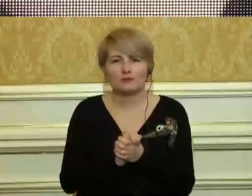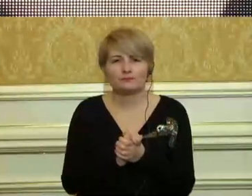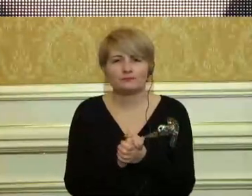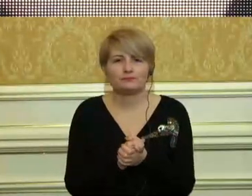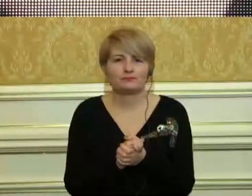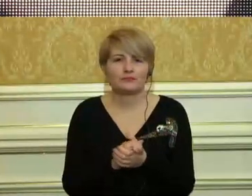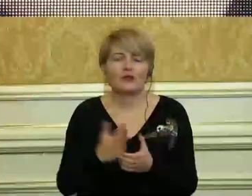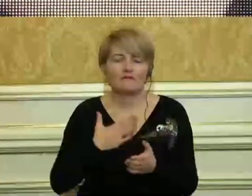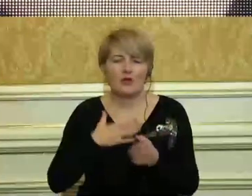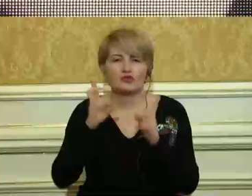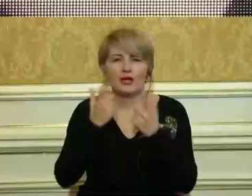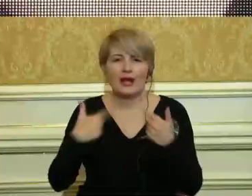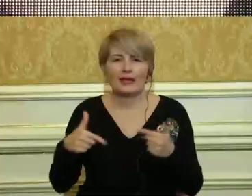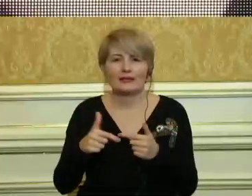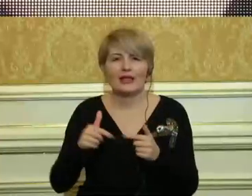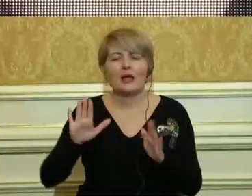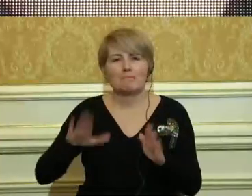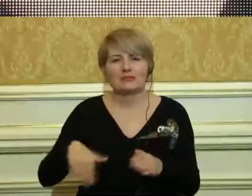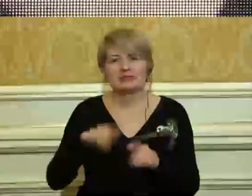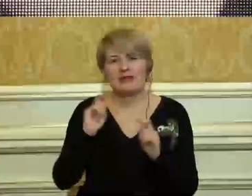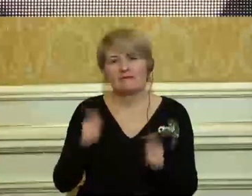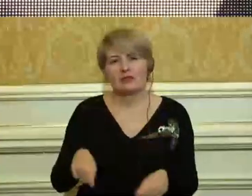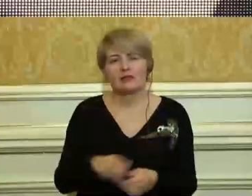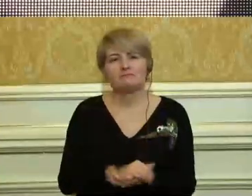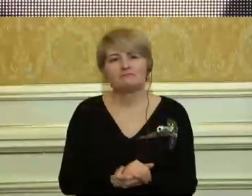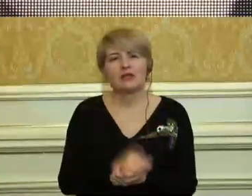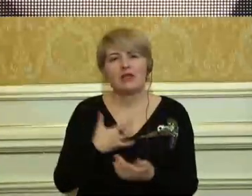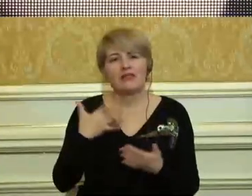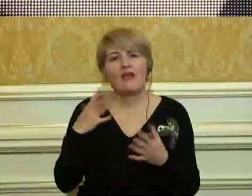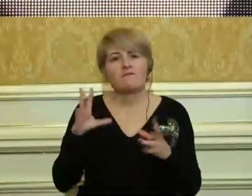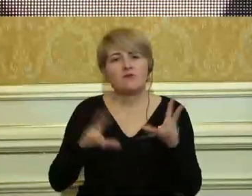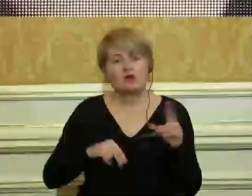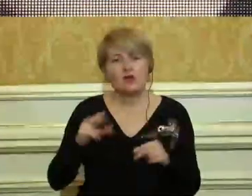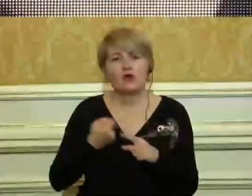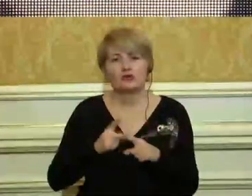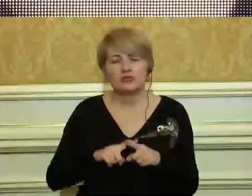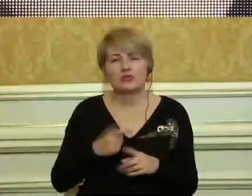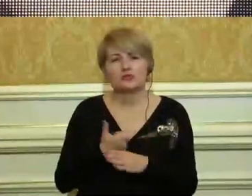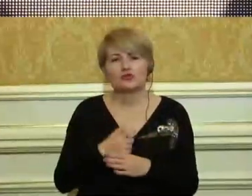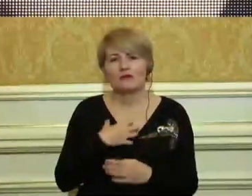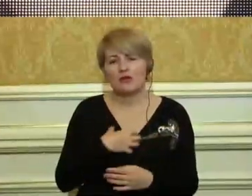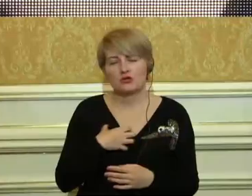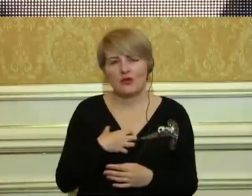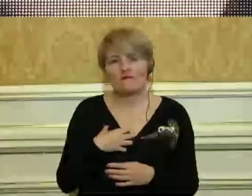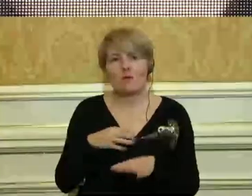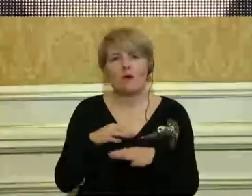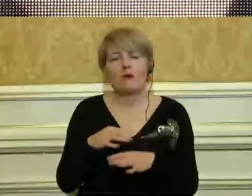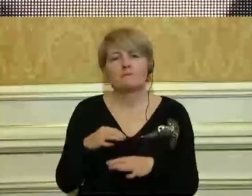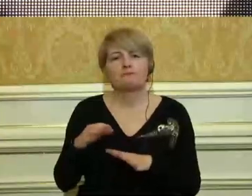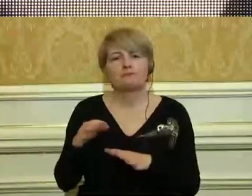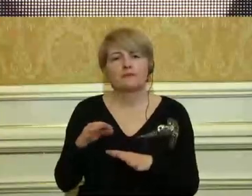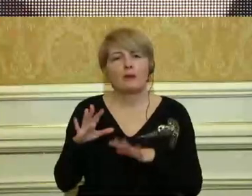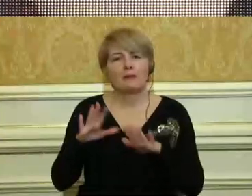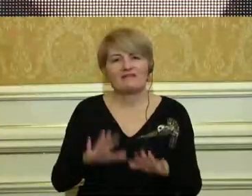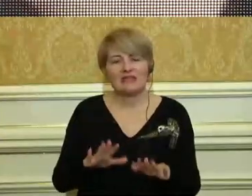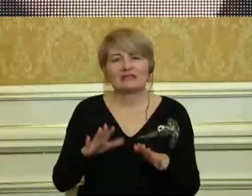country after the war finished. And I think it's very important to bring women at the table of